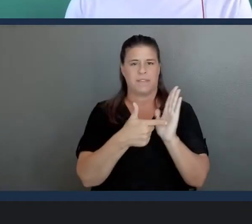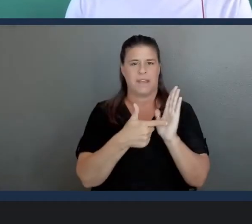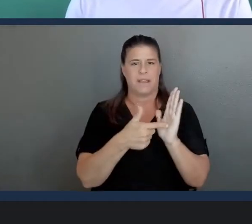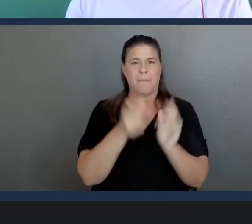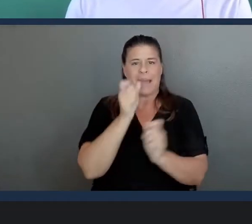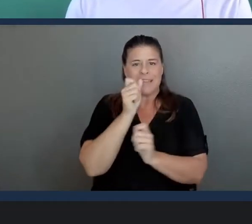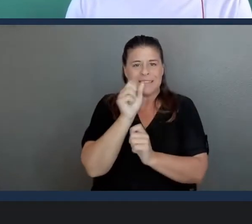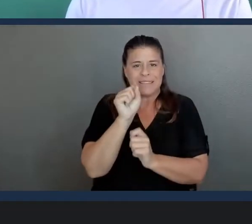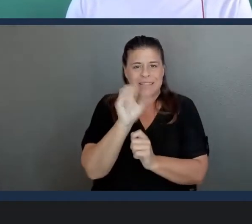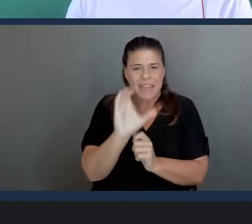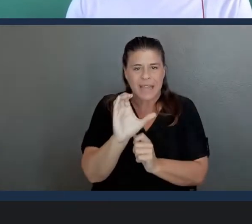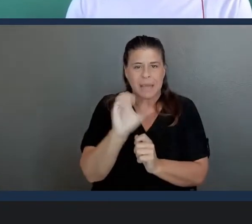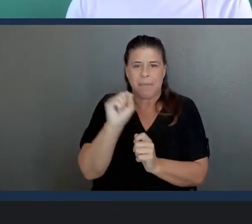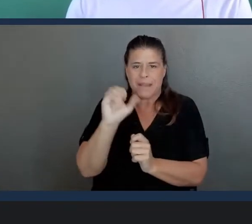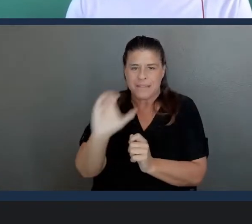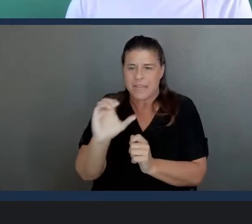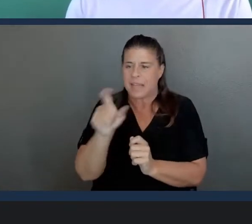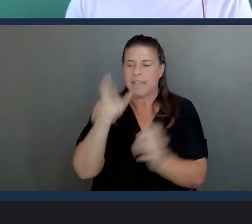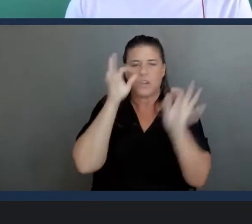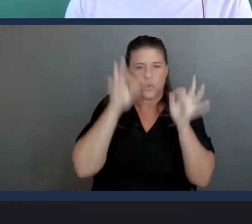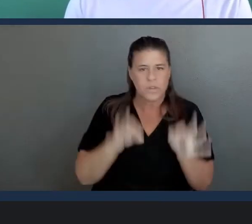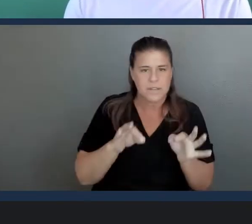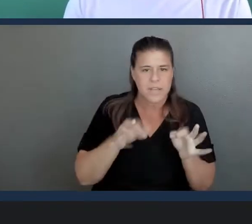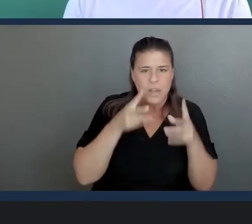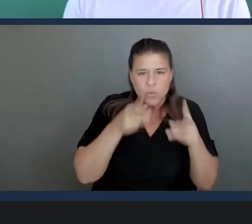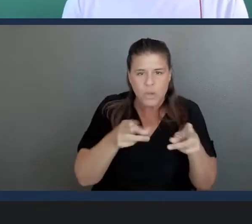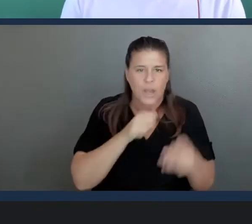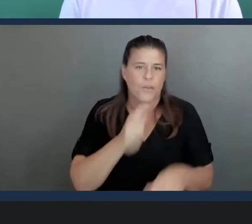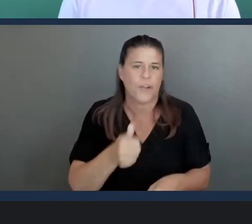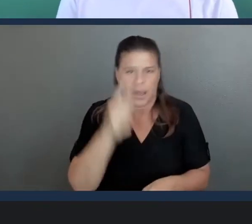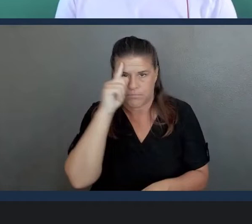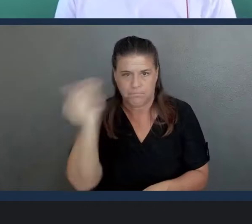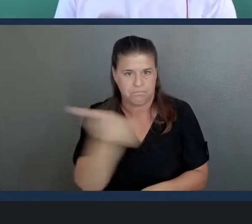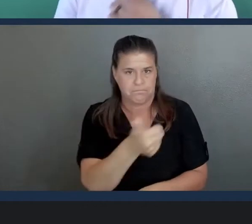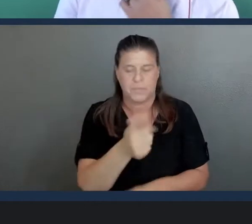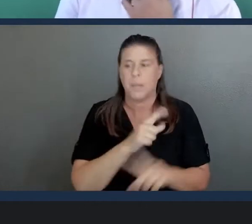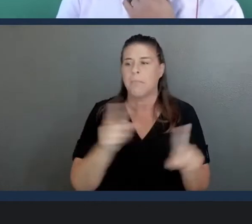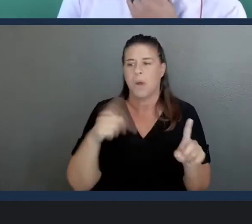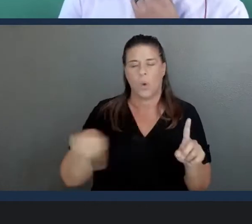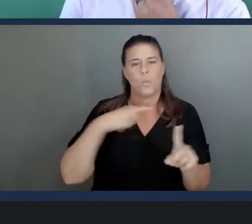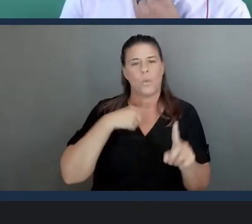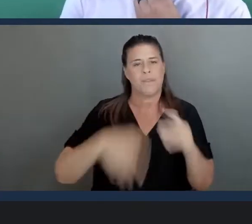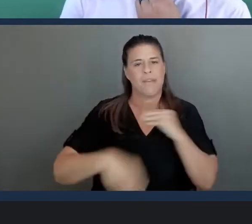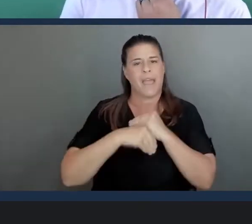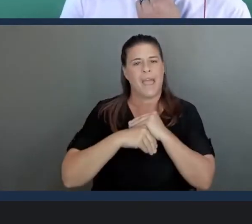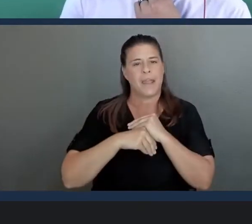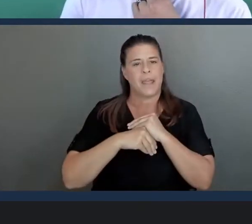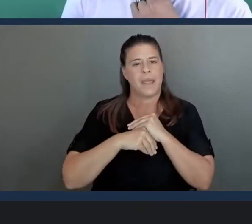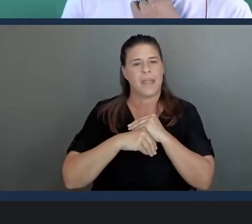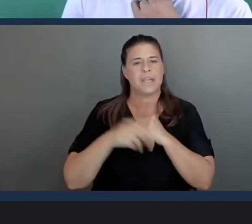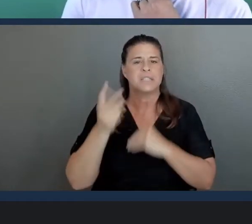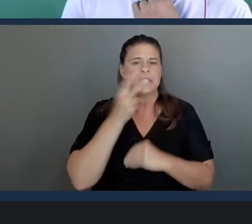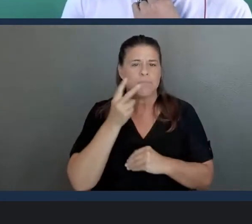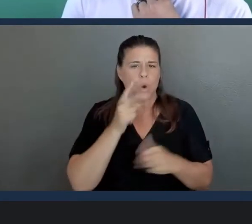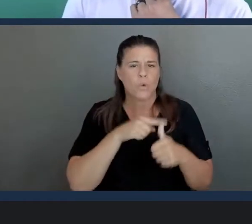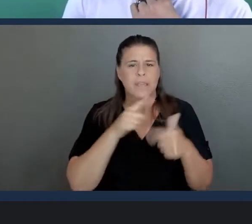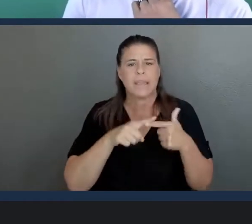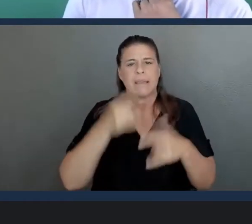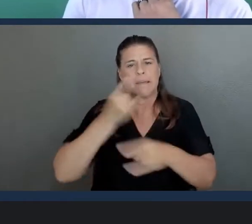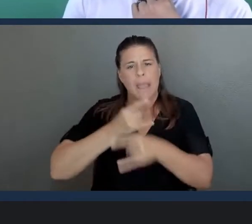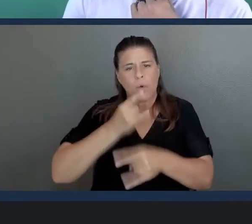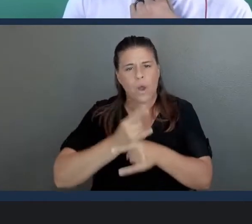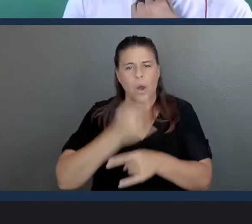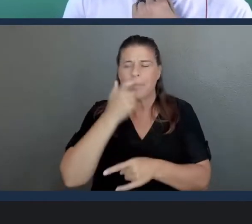second level, and then you could make that decision. But we added smoking, alcohol,